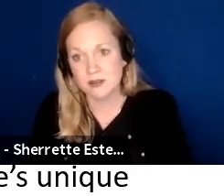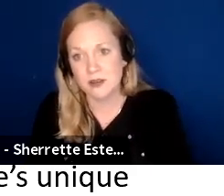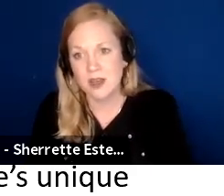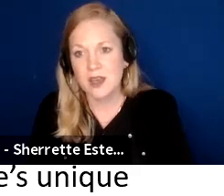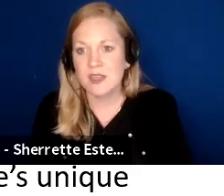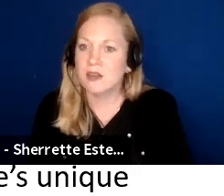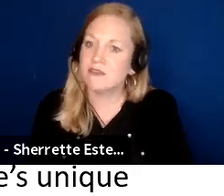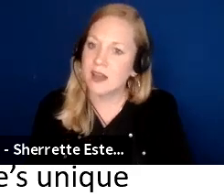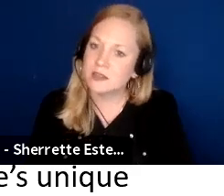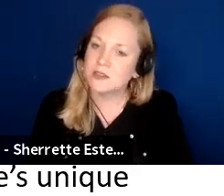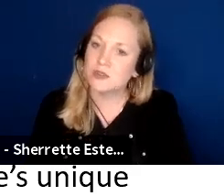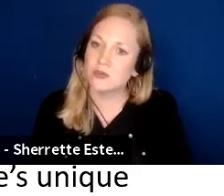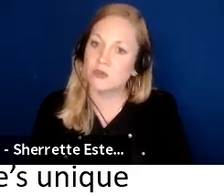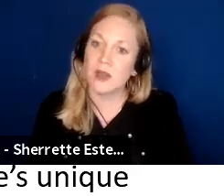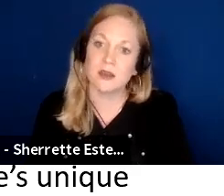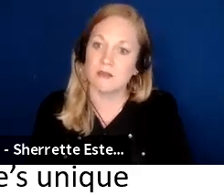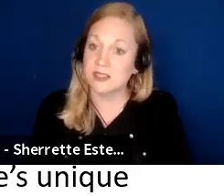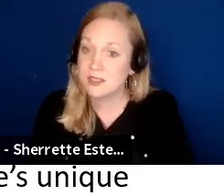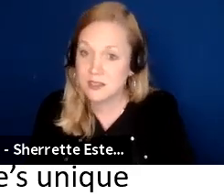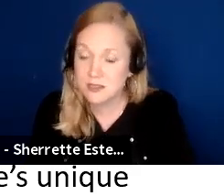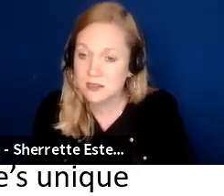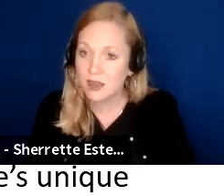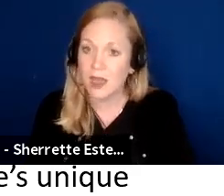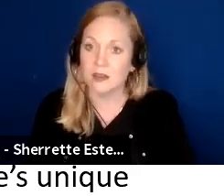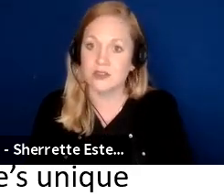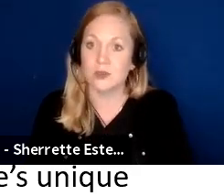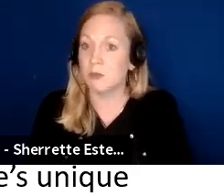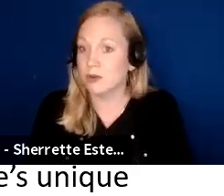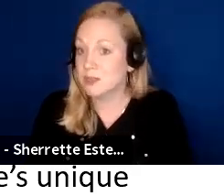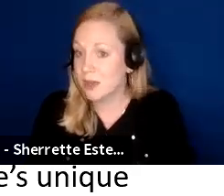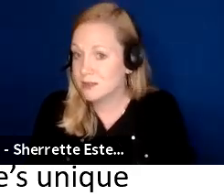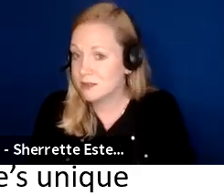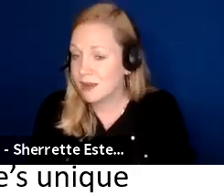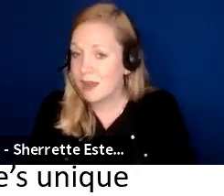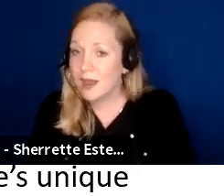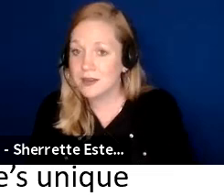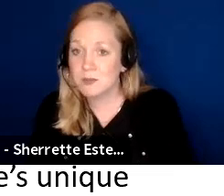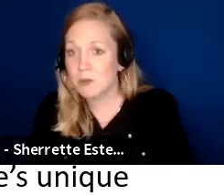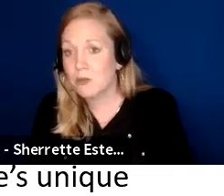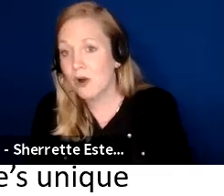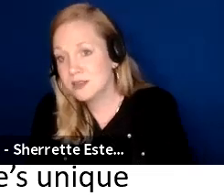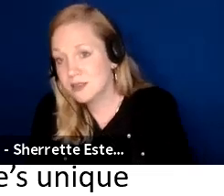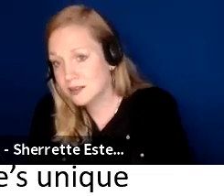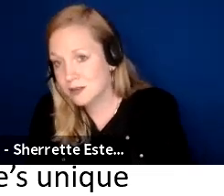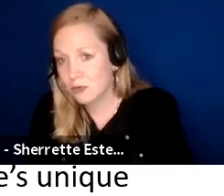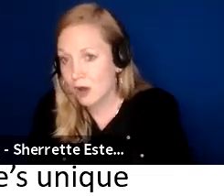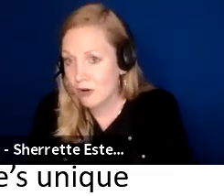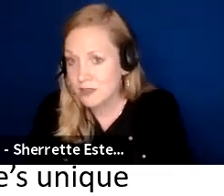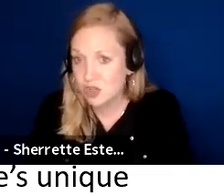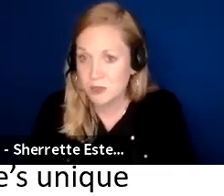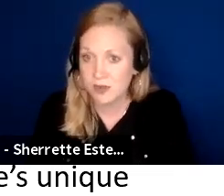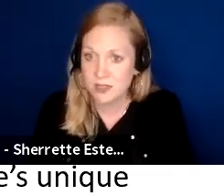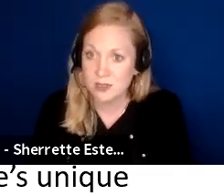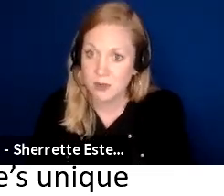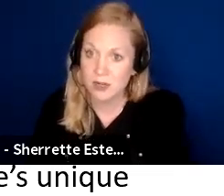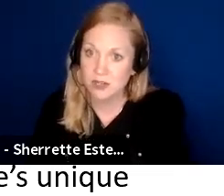president. That fight to right of existence and to claim our own space and to make process and progress